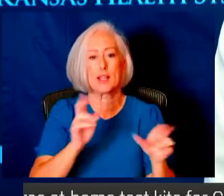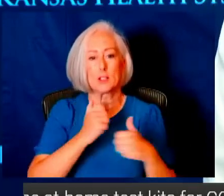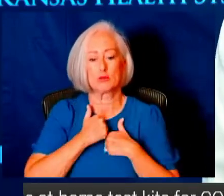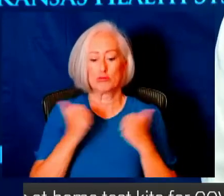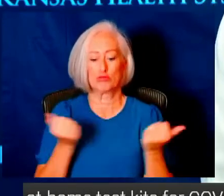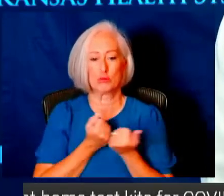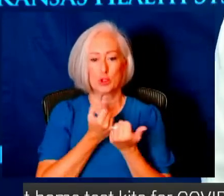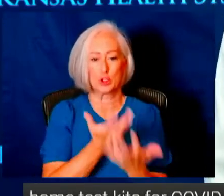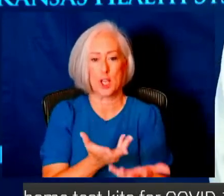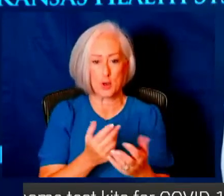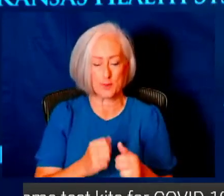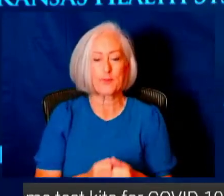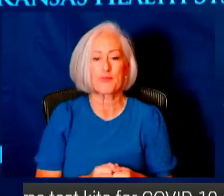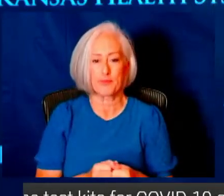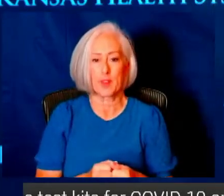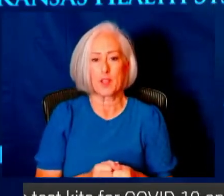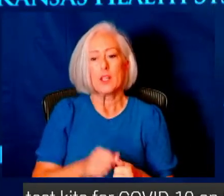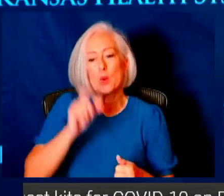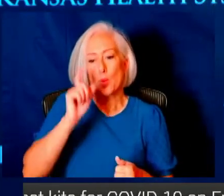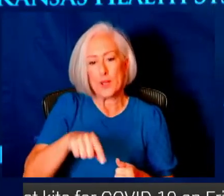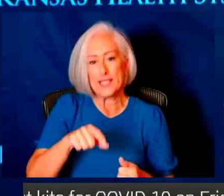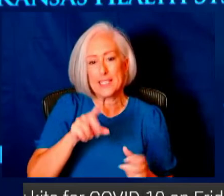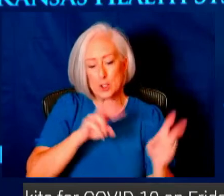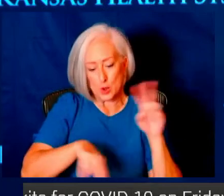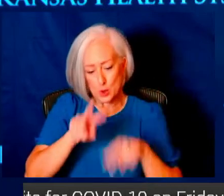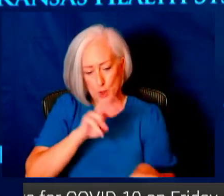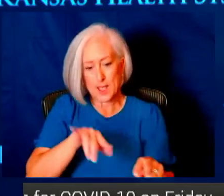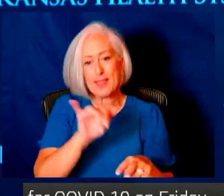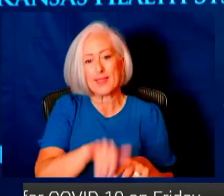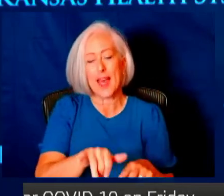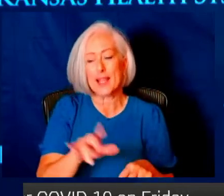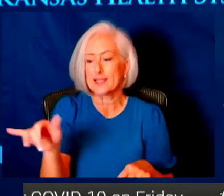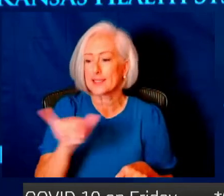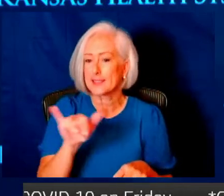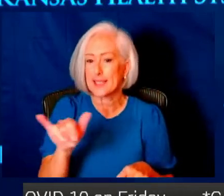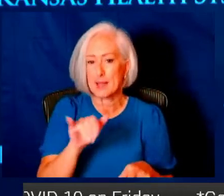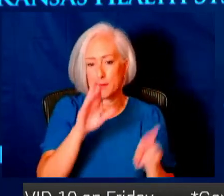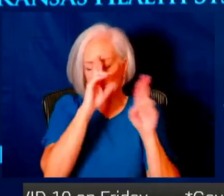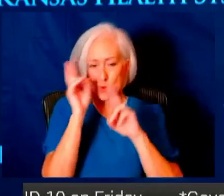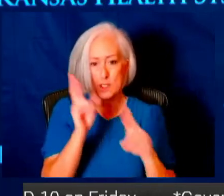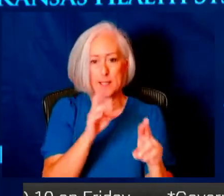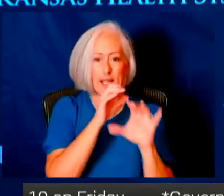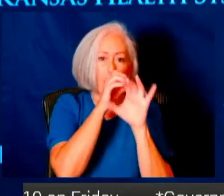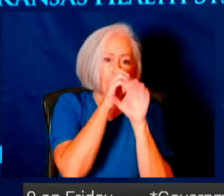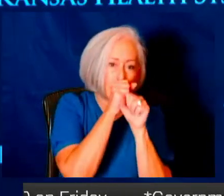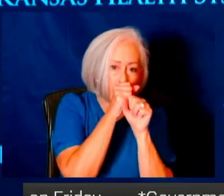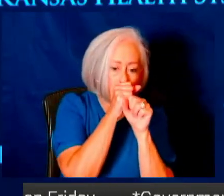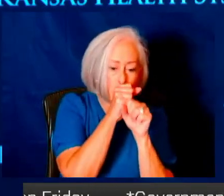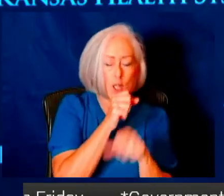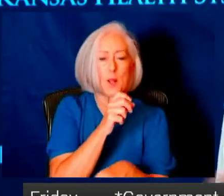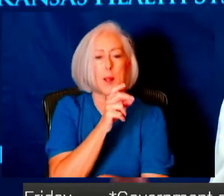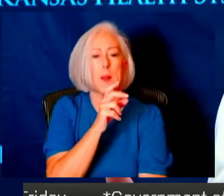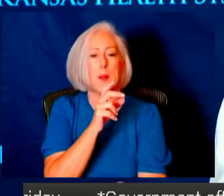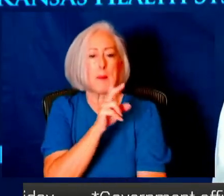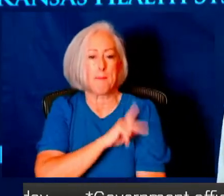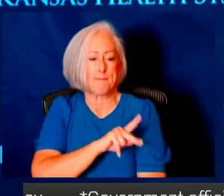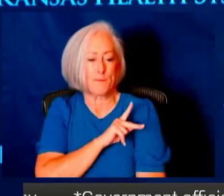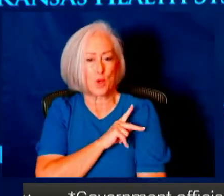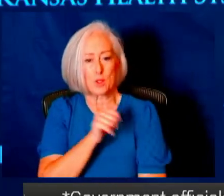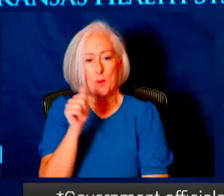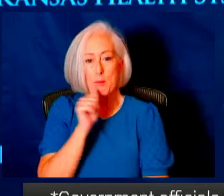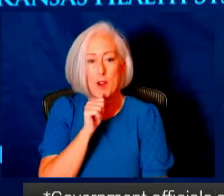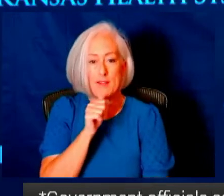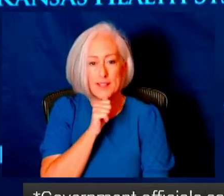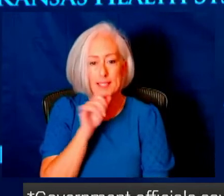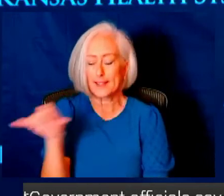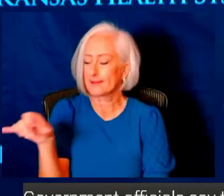we probably ought to look at this just as we have to respect confidentiality and personal privacy. in this aspect, just like any other